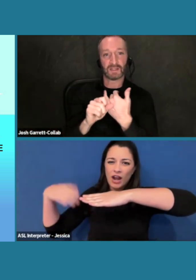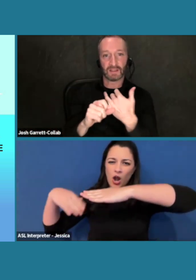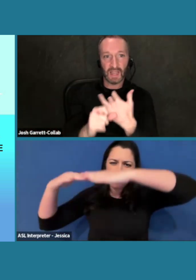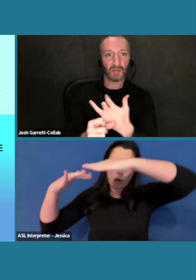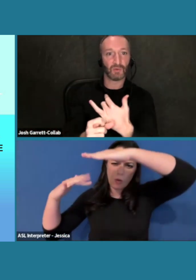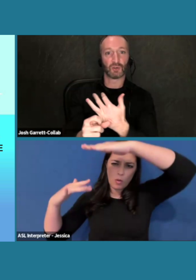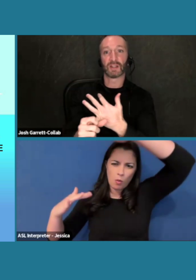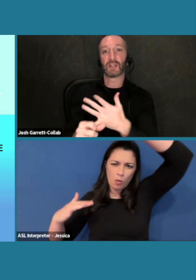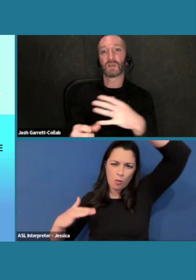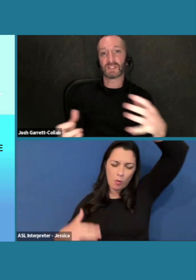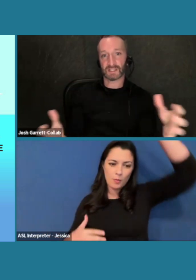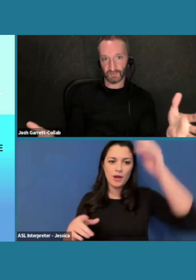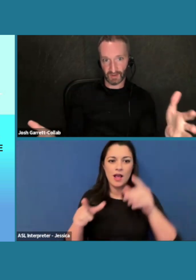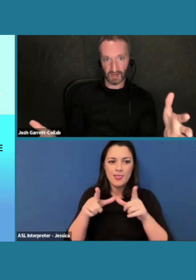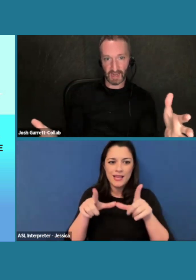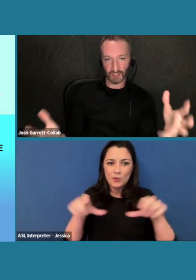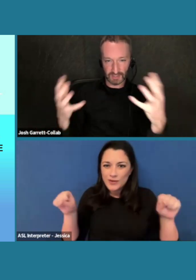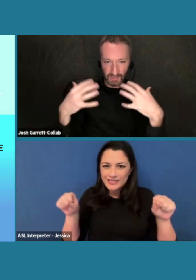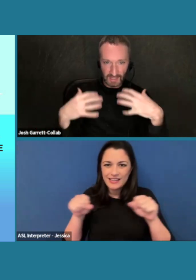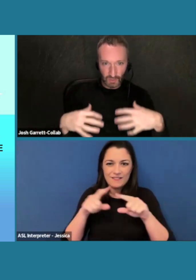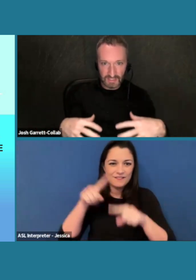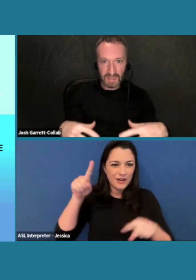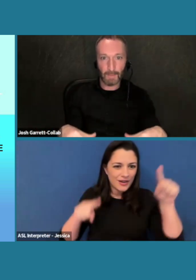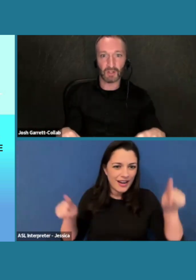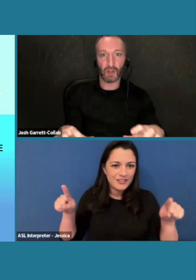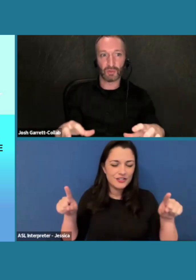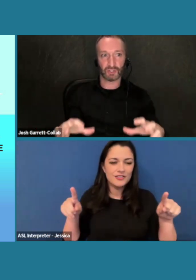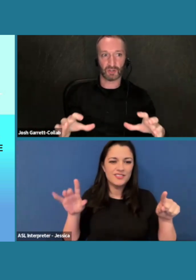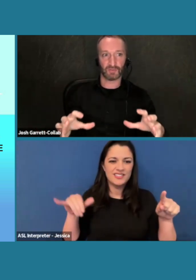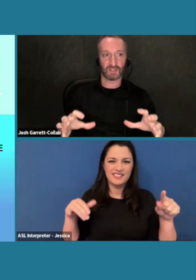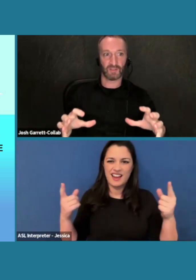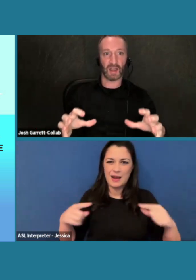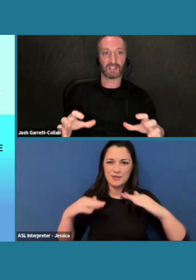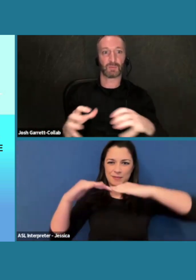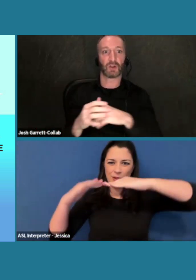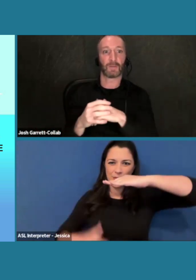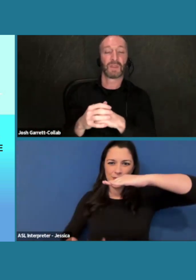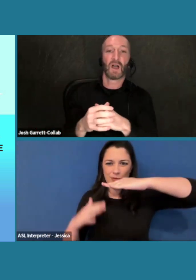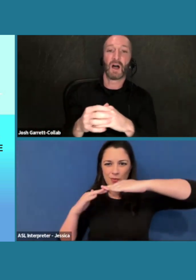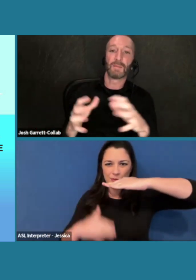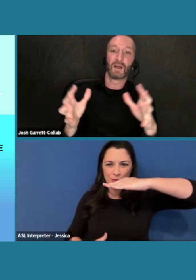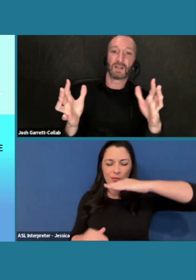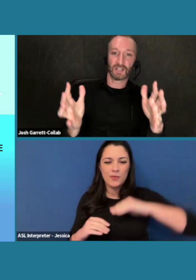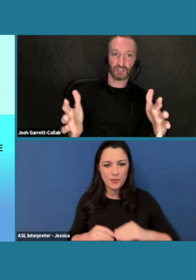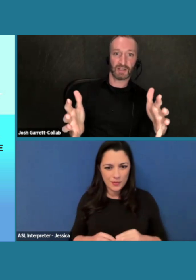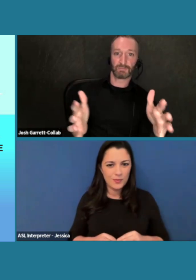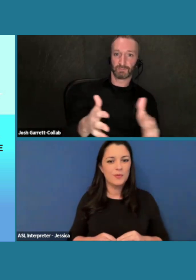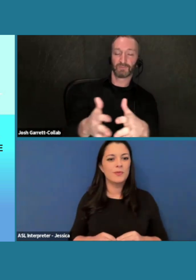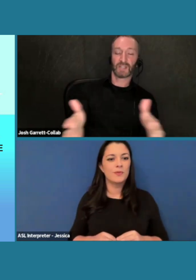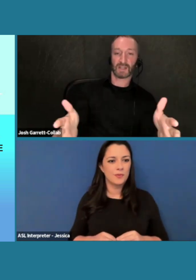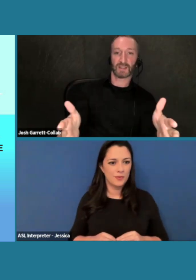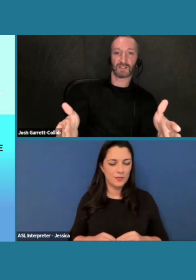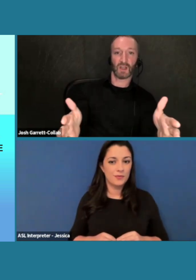to get language or linguistics variations, and that's what's down below the surface of that iceberg.